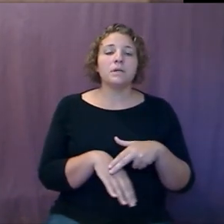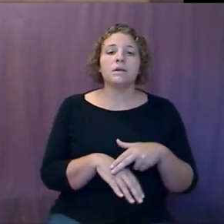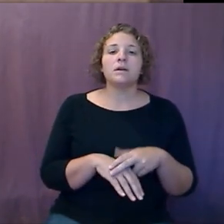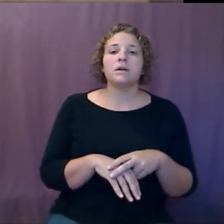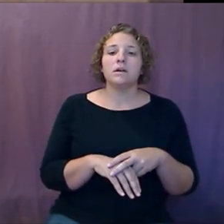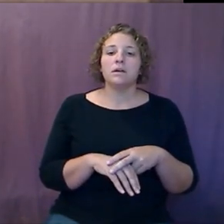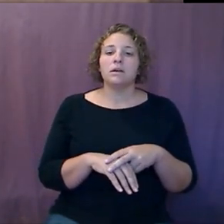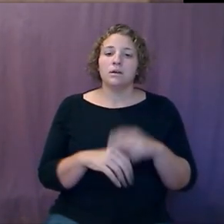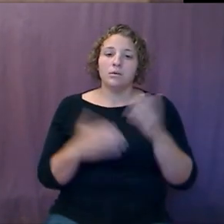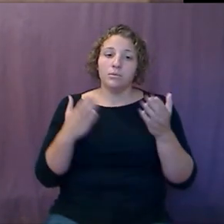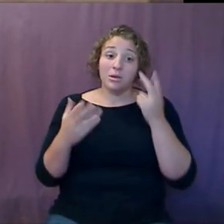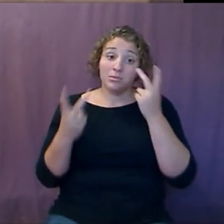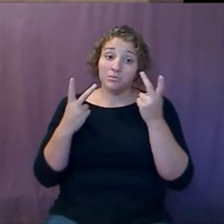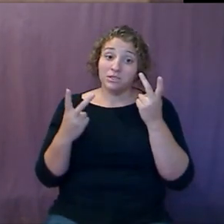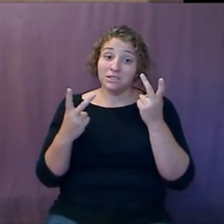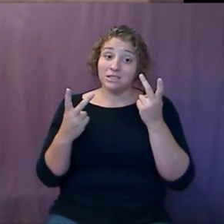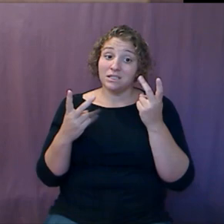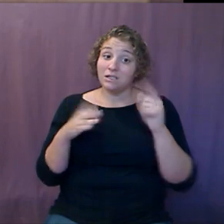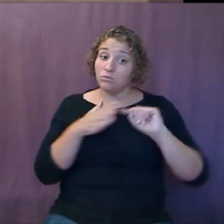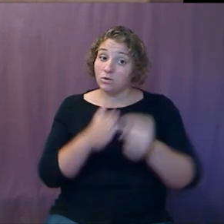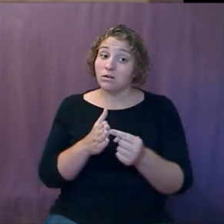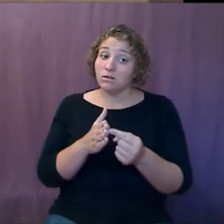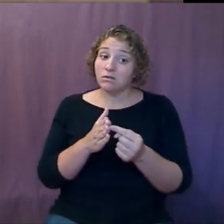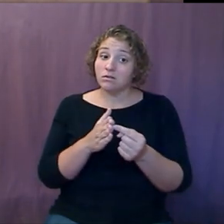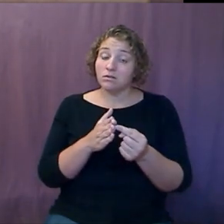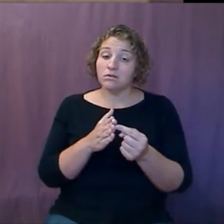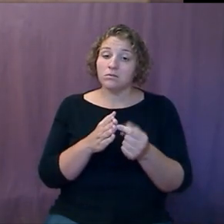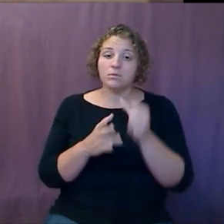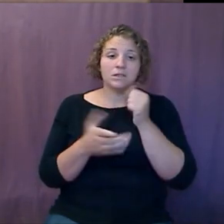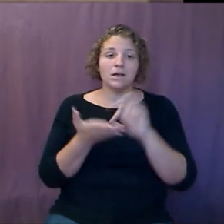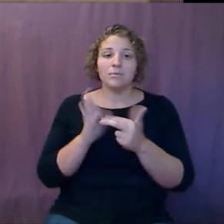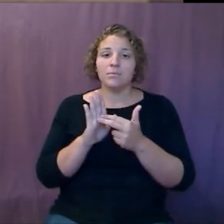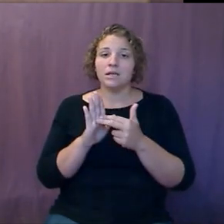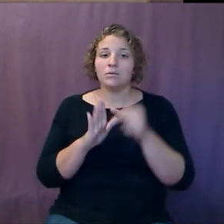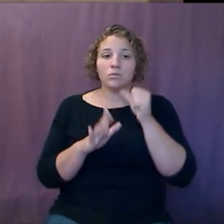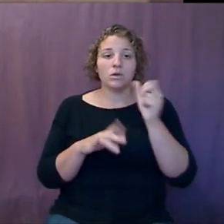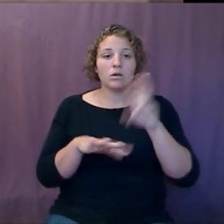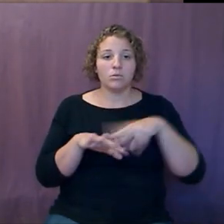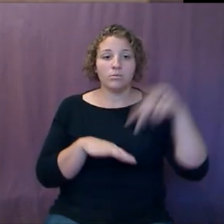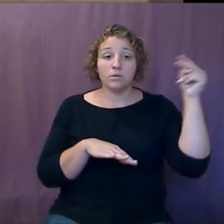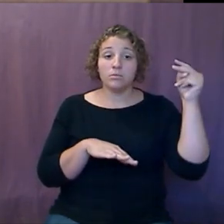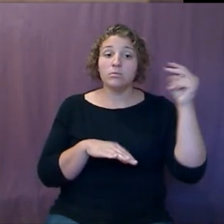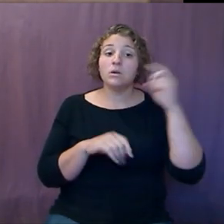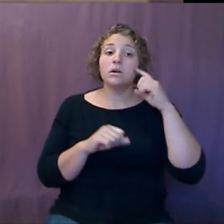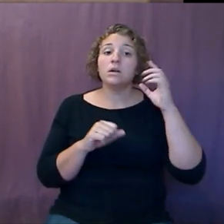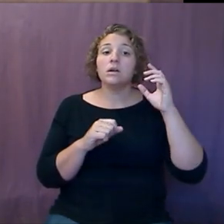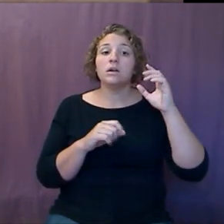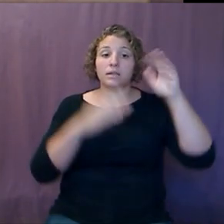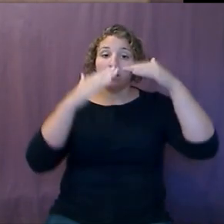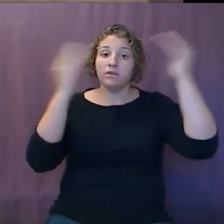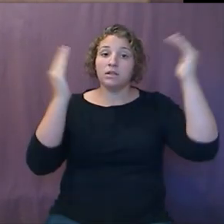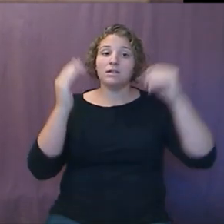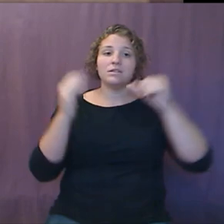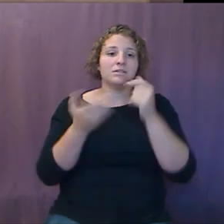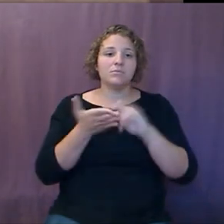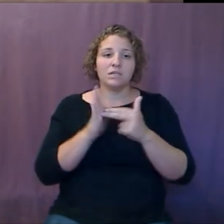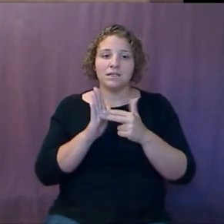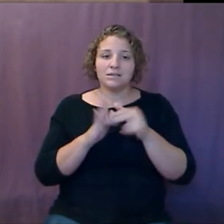well we may have seen nothing yet but that doesn't mean we're not going to be called out it just means this event hasn't yet happened